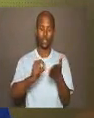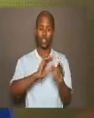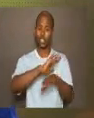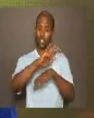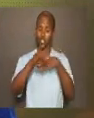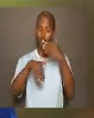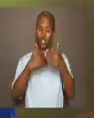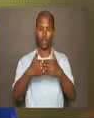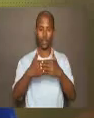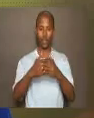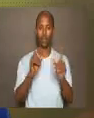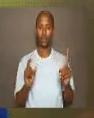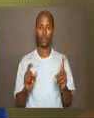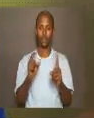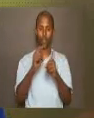general term,